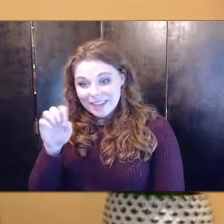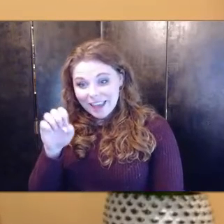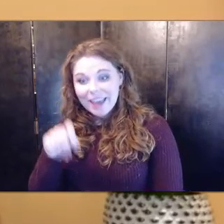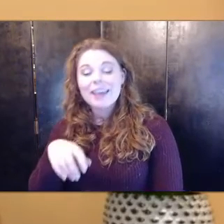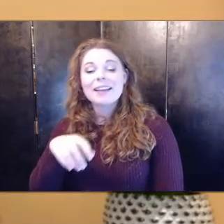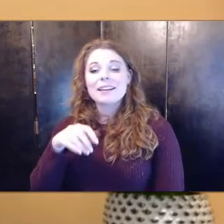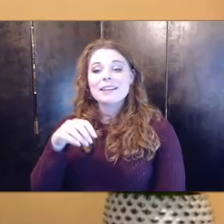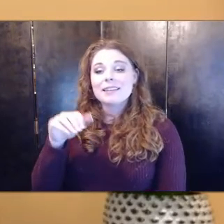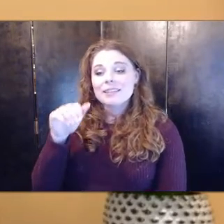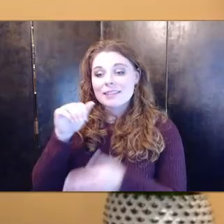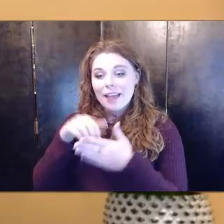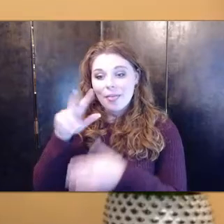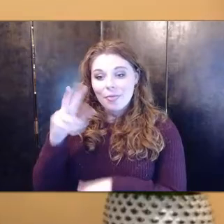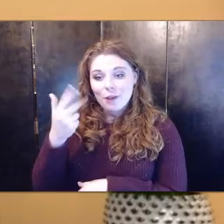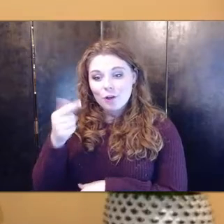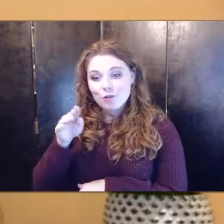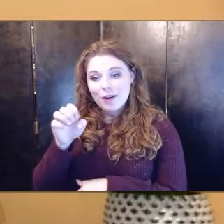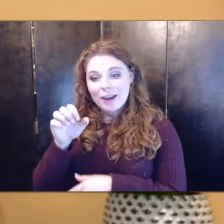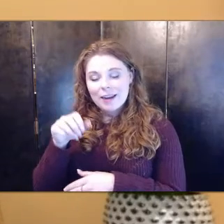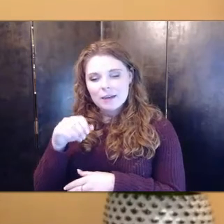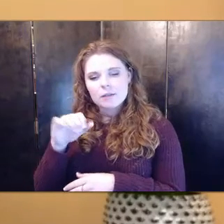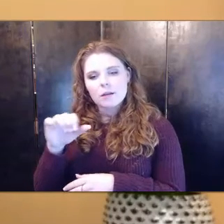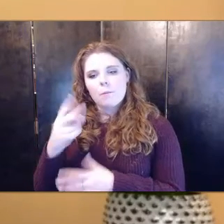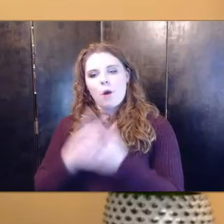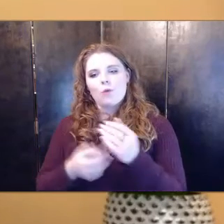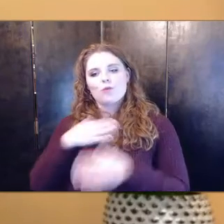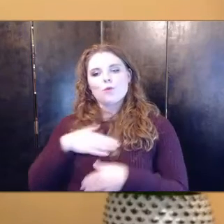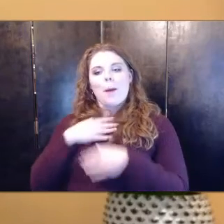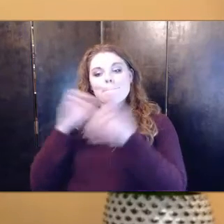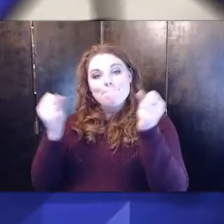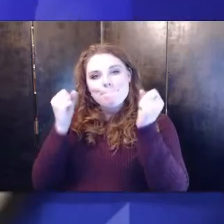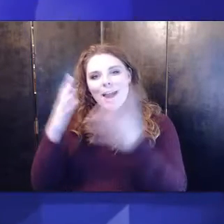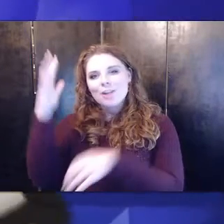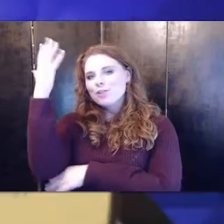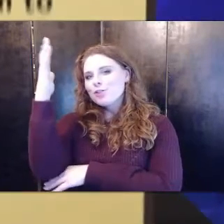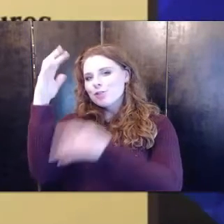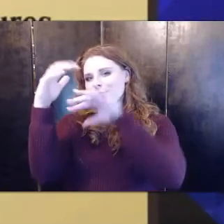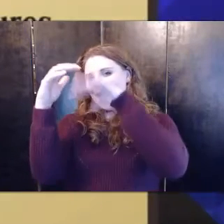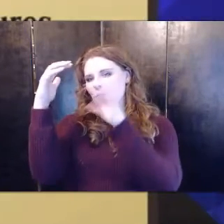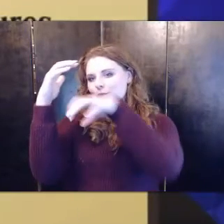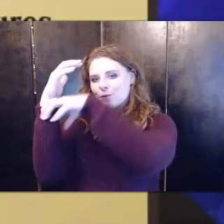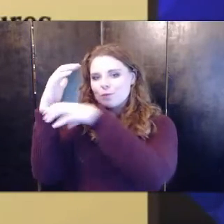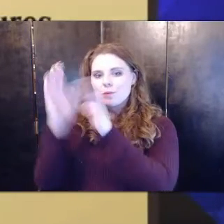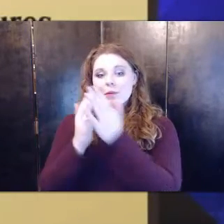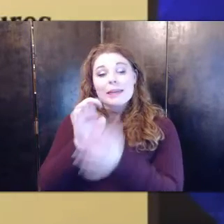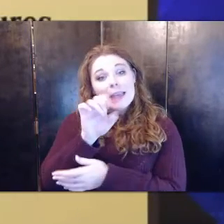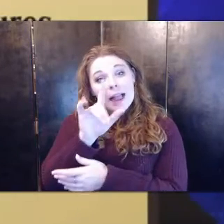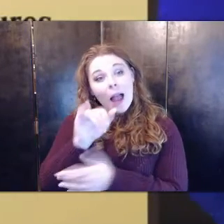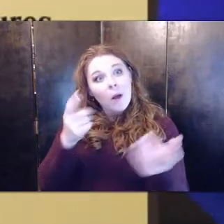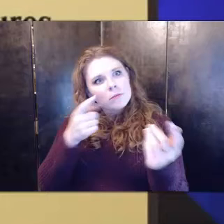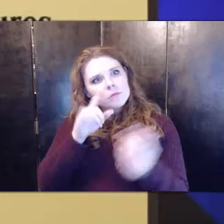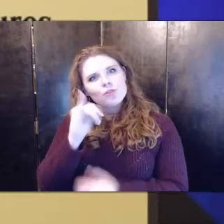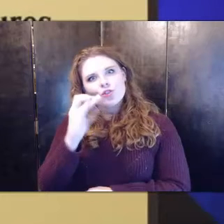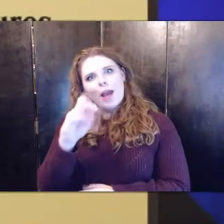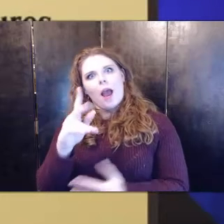grade at Immaculate Heart of Mary in Kentucky both enjoy the Magic Treehouse books. Those are good. Eli wants to meet Jack